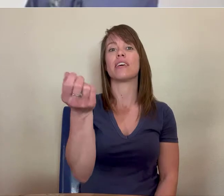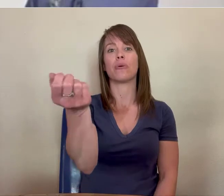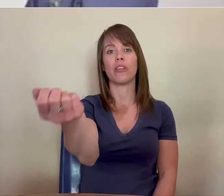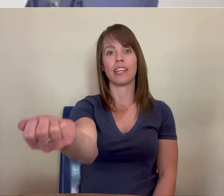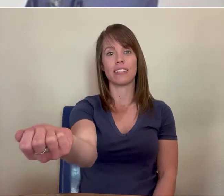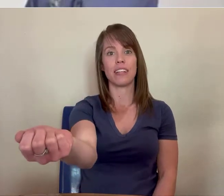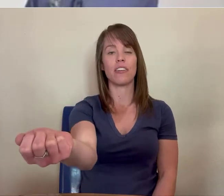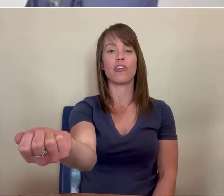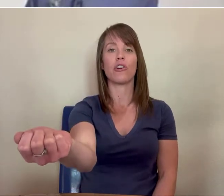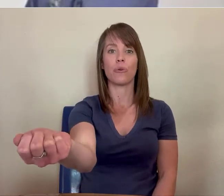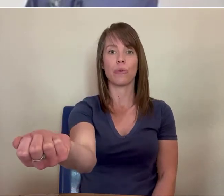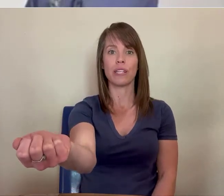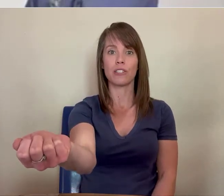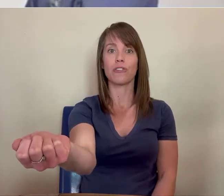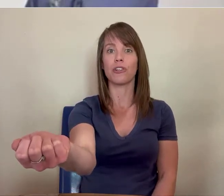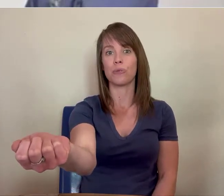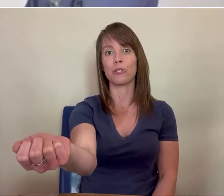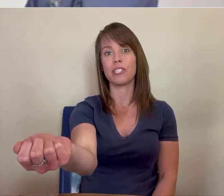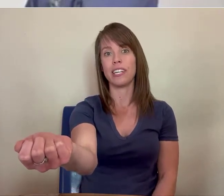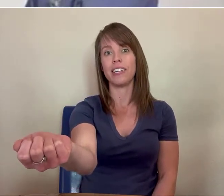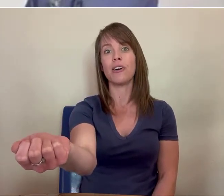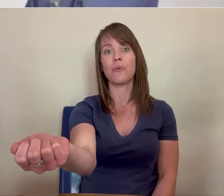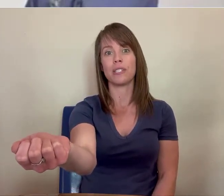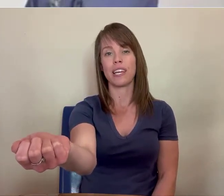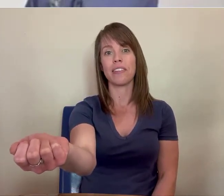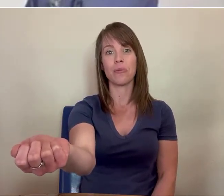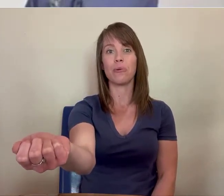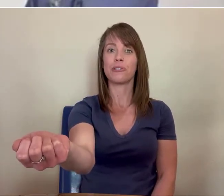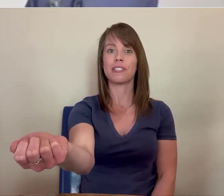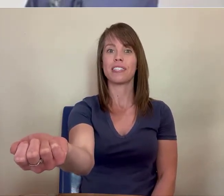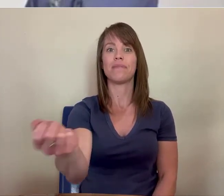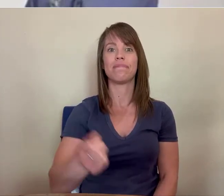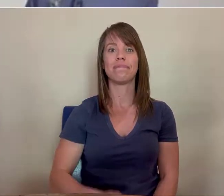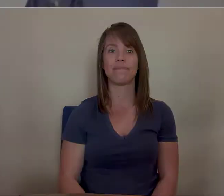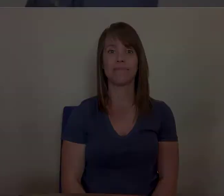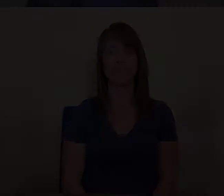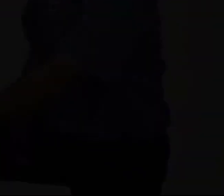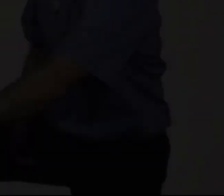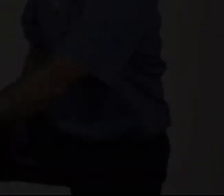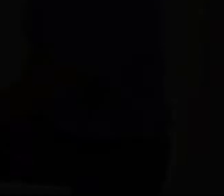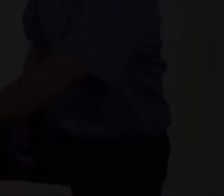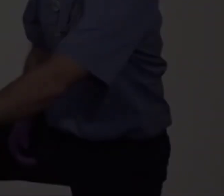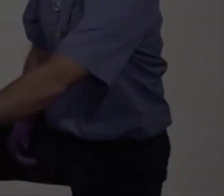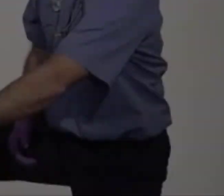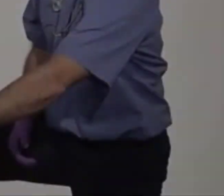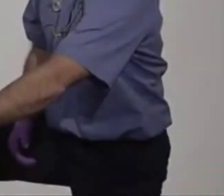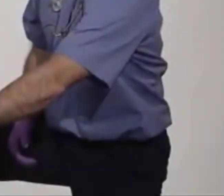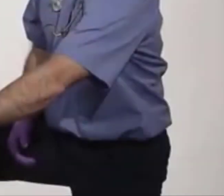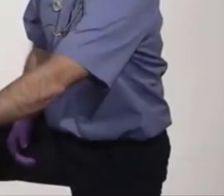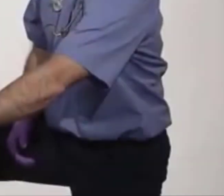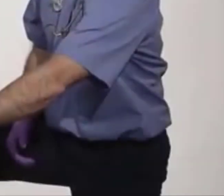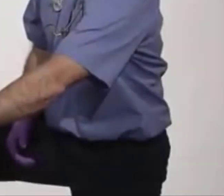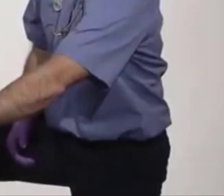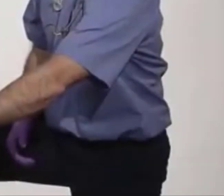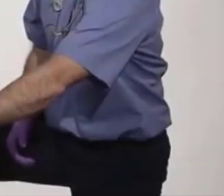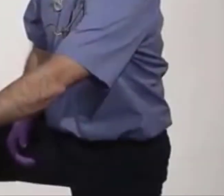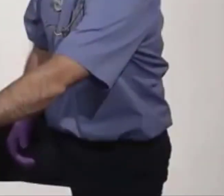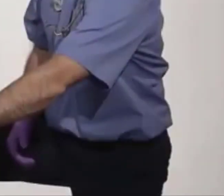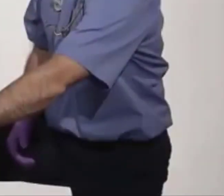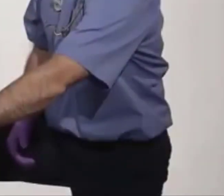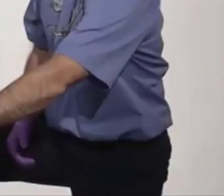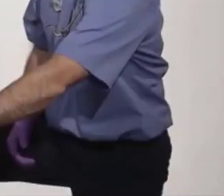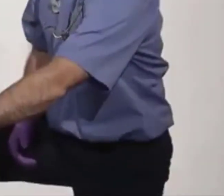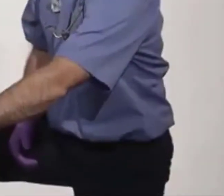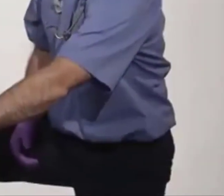likelihood is they will then extend their own wrist for you to proceed with taking their pulse. What is my pulse rate? Pulse is present and